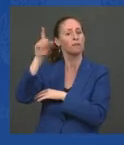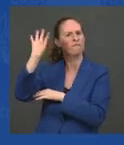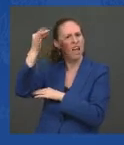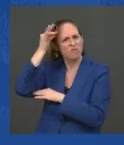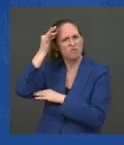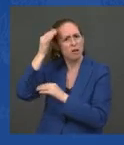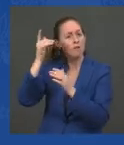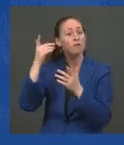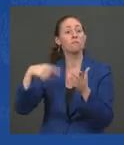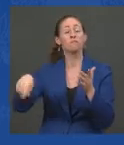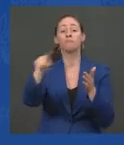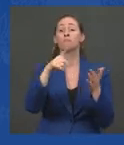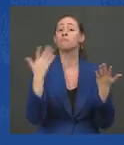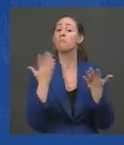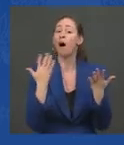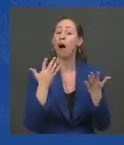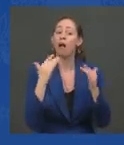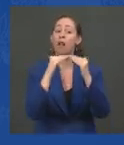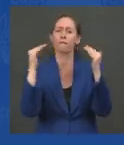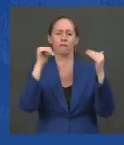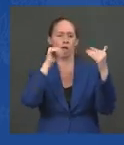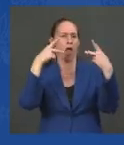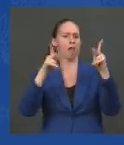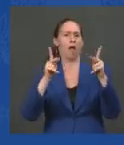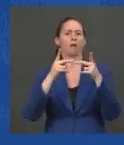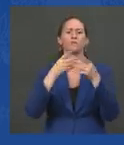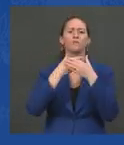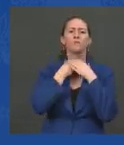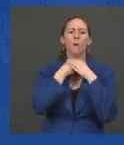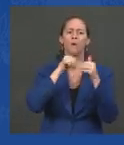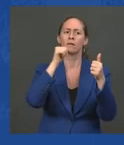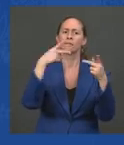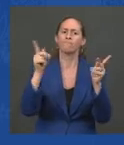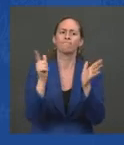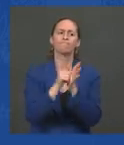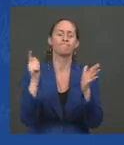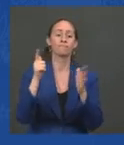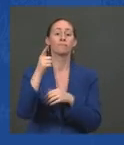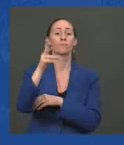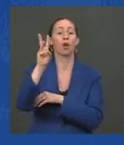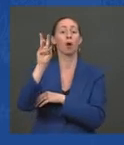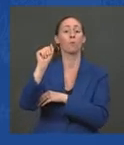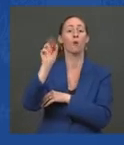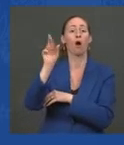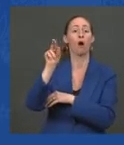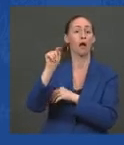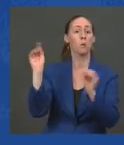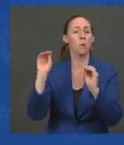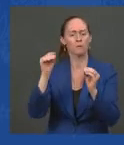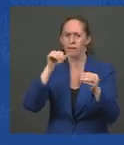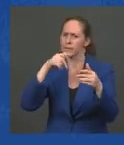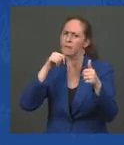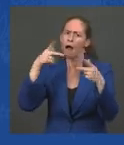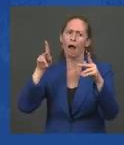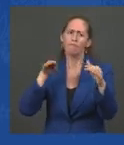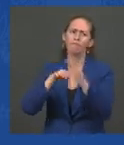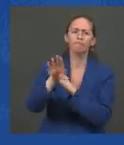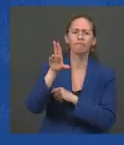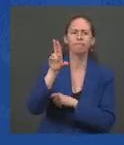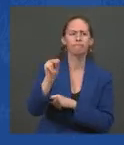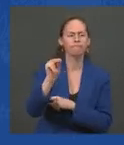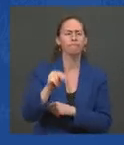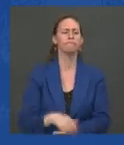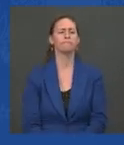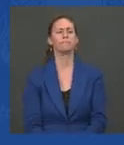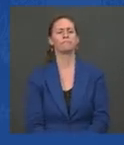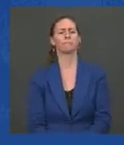chokeholds, restriction on no-knock warrants, requirement that federal agents wear and activate body cameras, ending Department of Justice use of